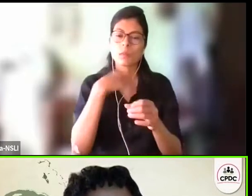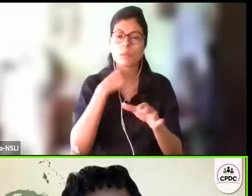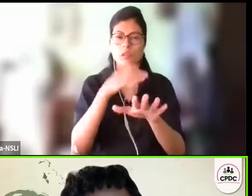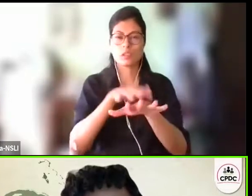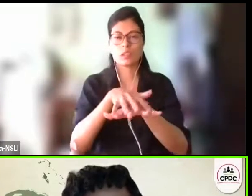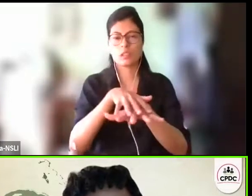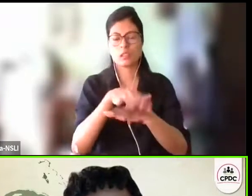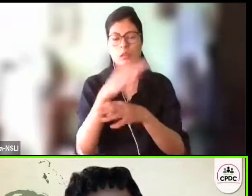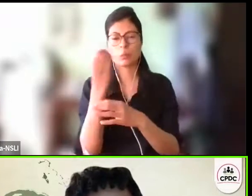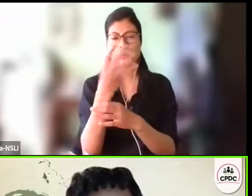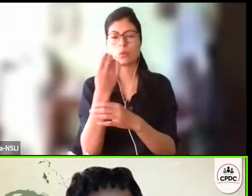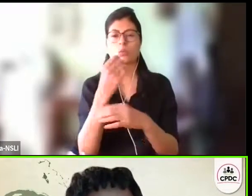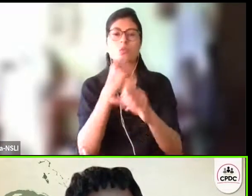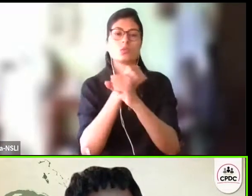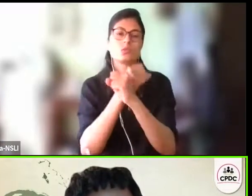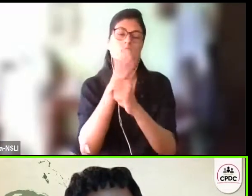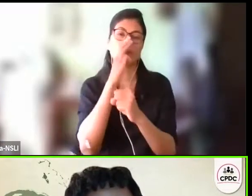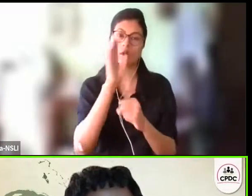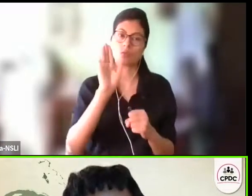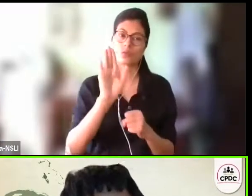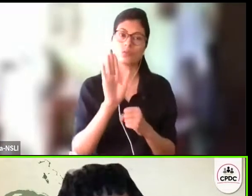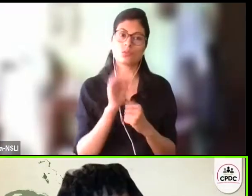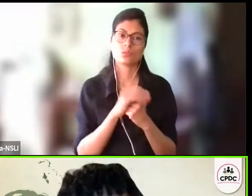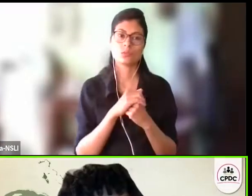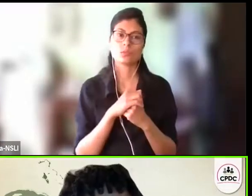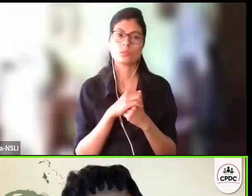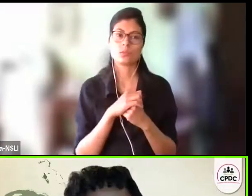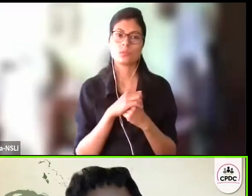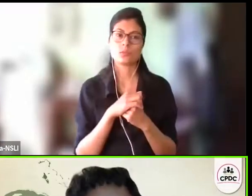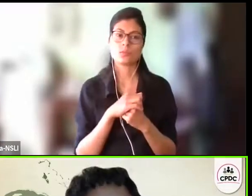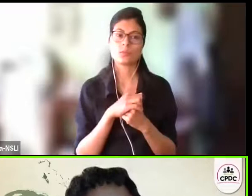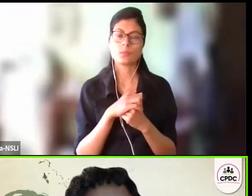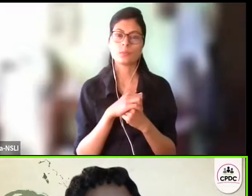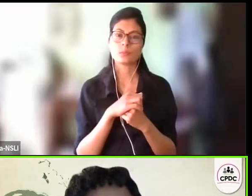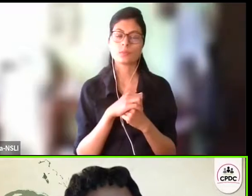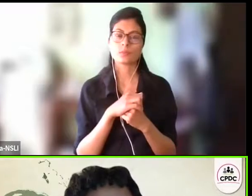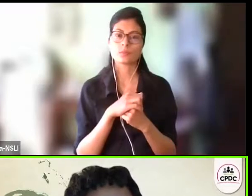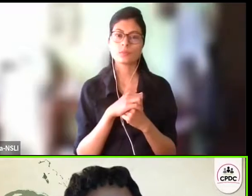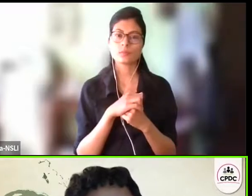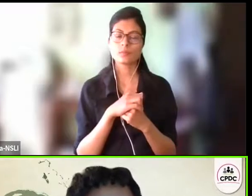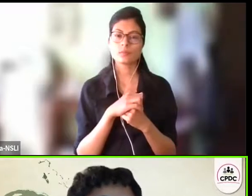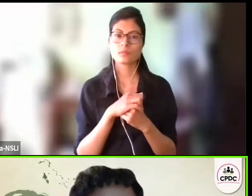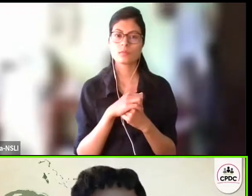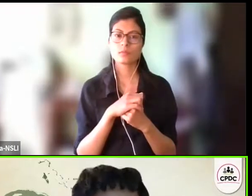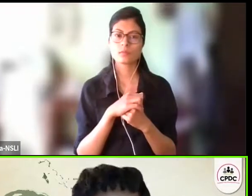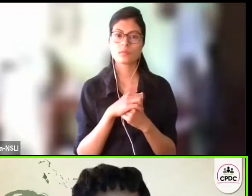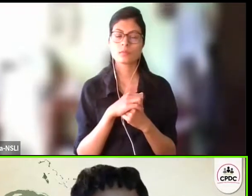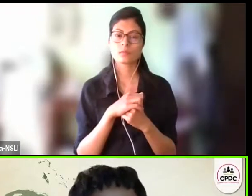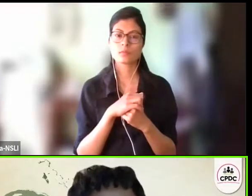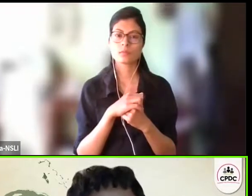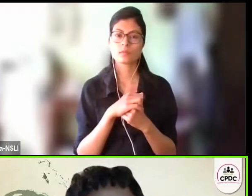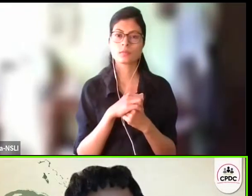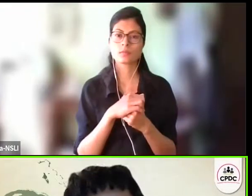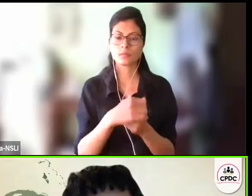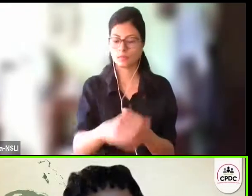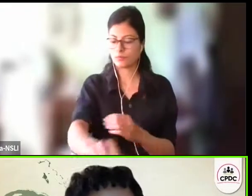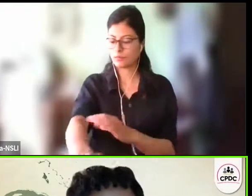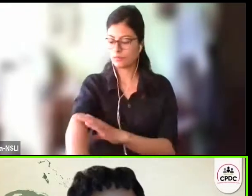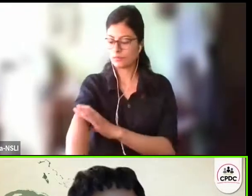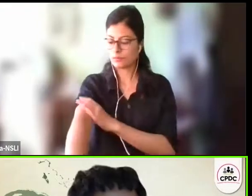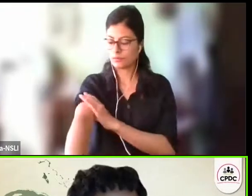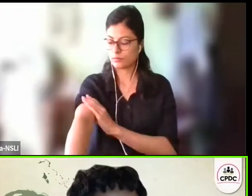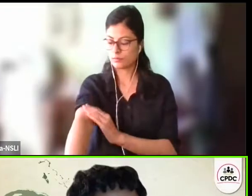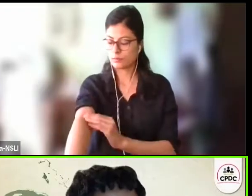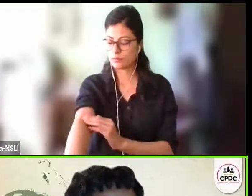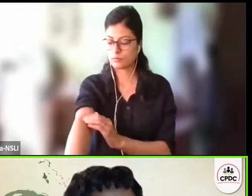or types of climate risk and disaster finance without noticing. But however, therefore we had savings and we